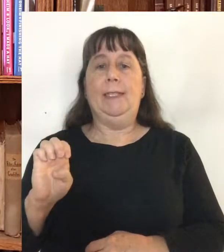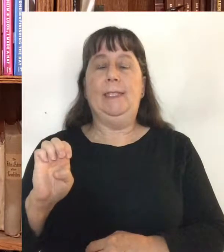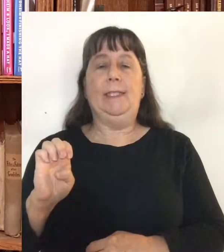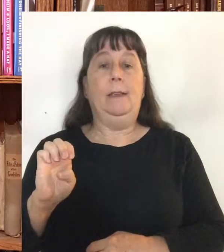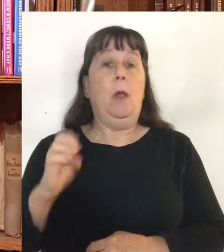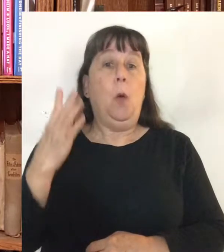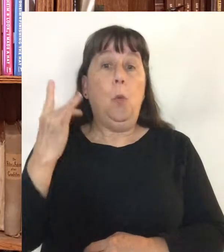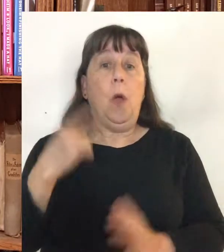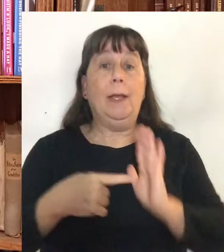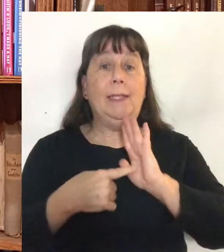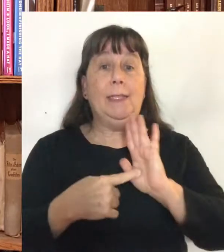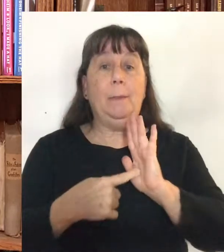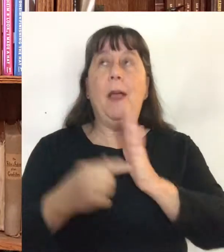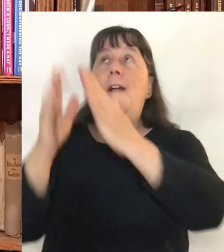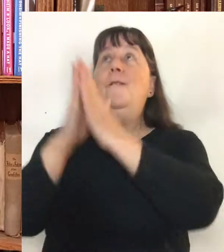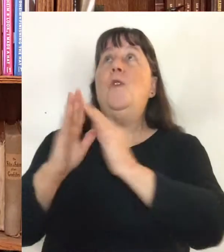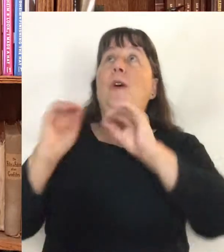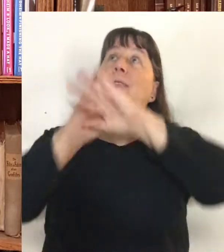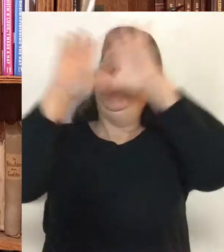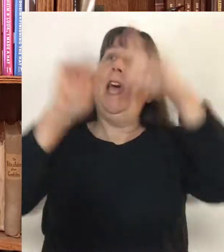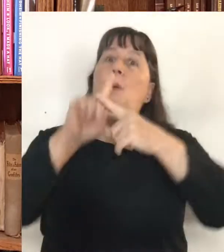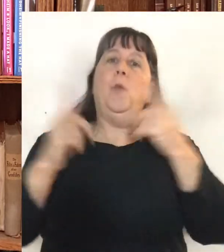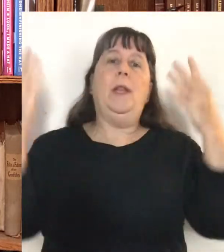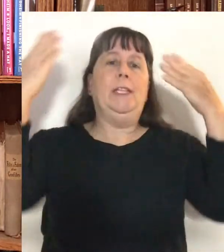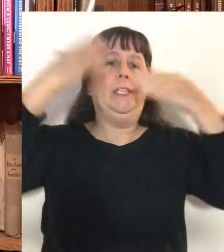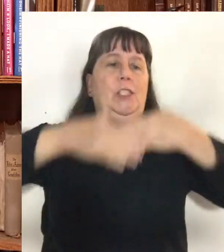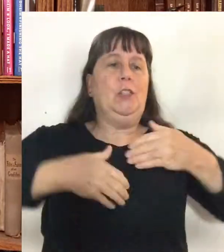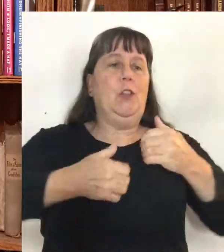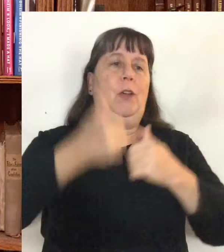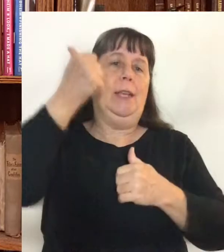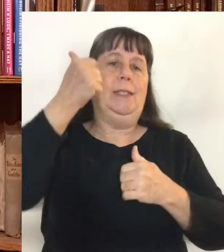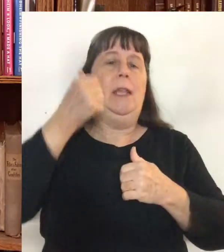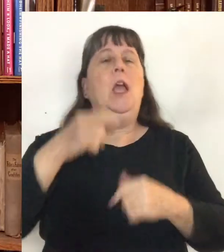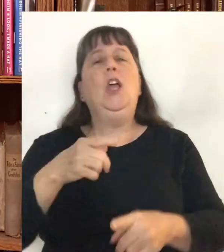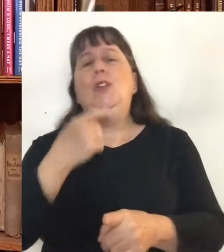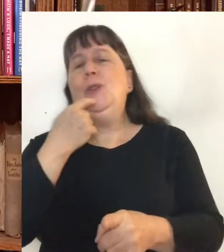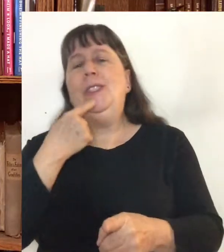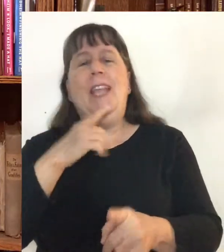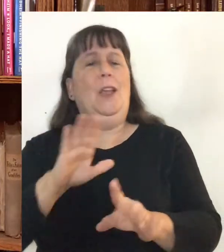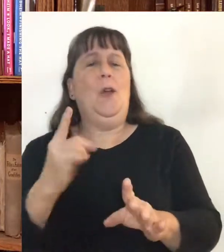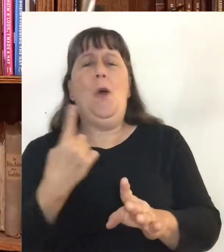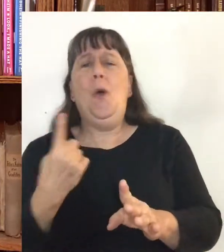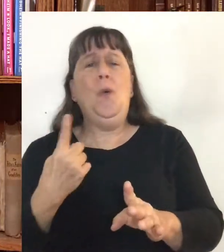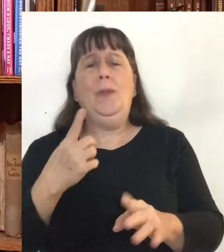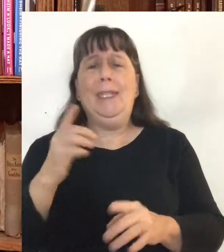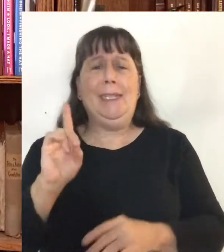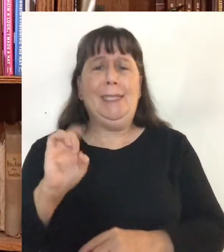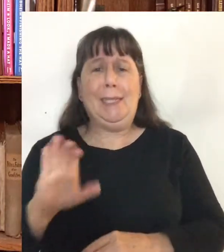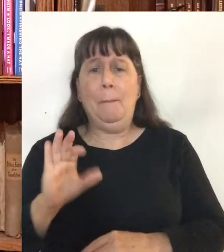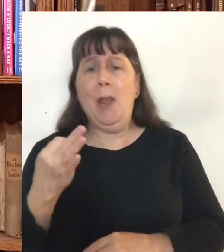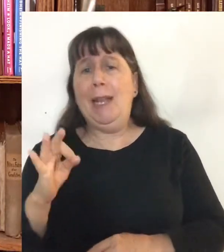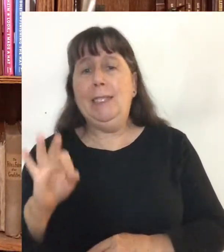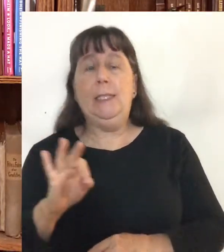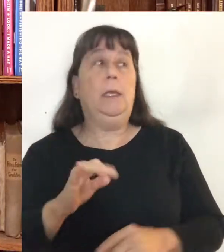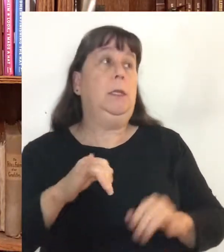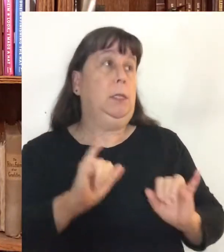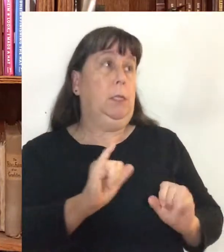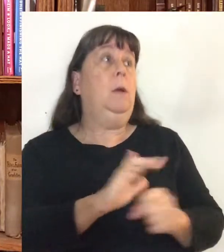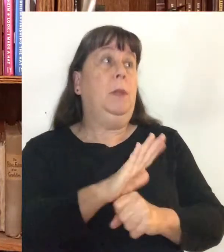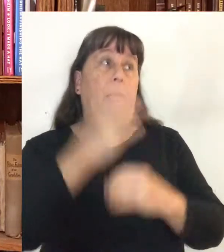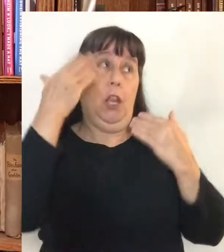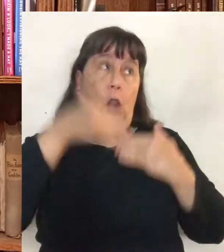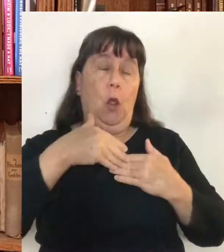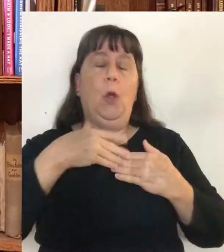of invoking the light when it's darkest. I know you're going to say, this is only the 19th. Yeah, it's still plenty dark.